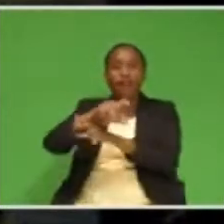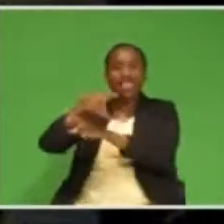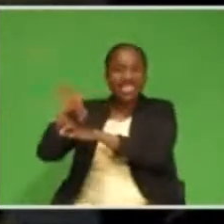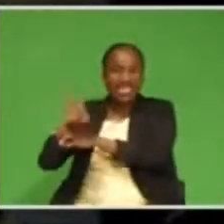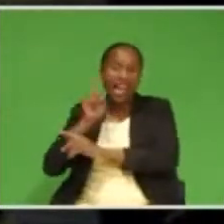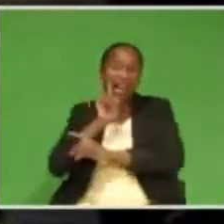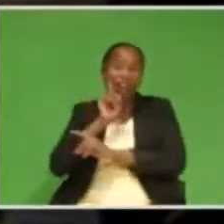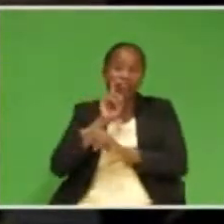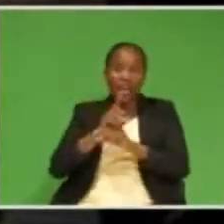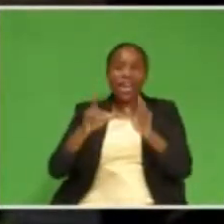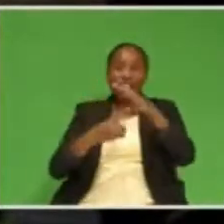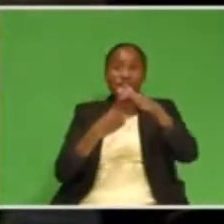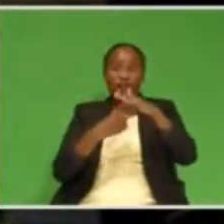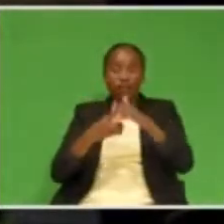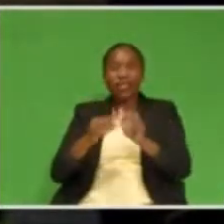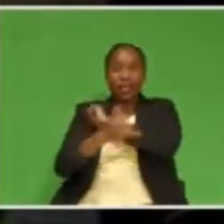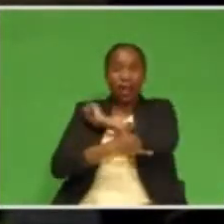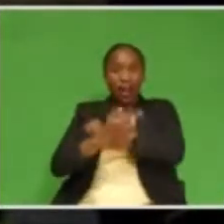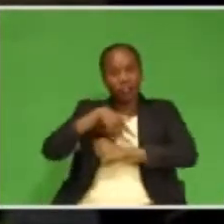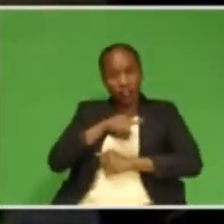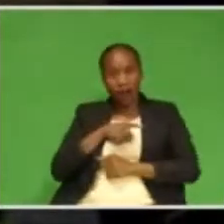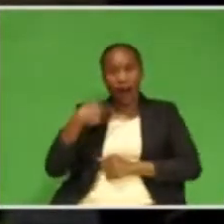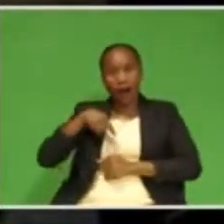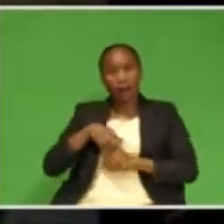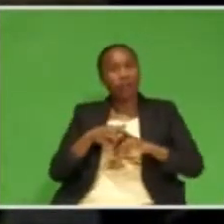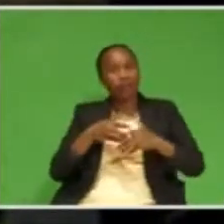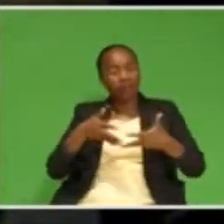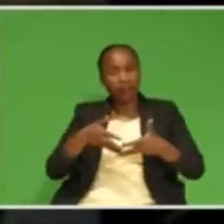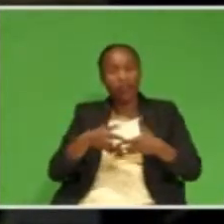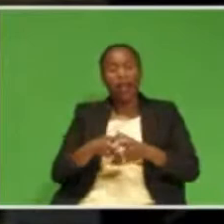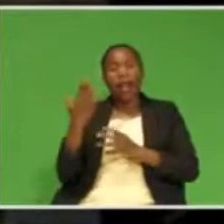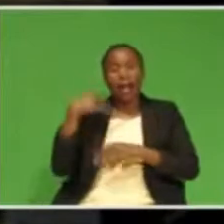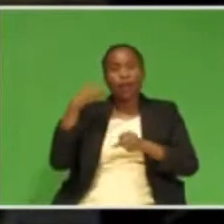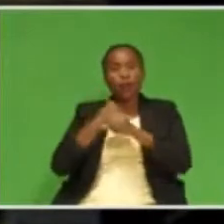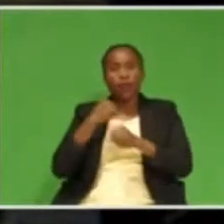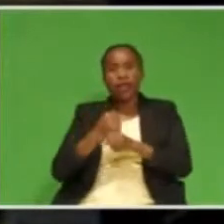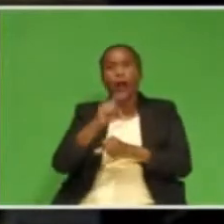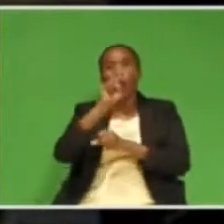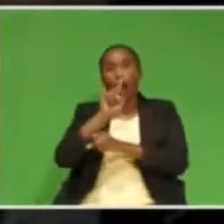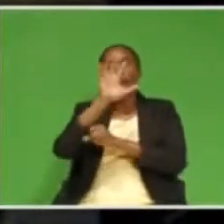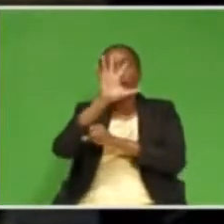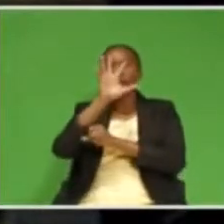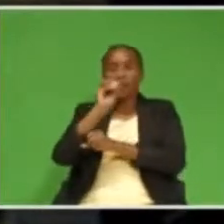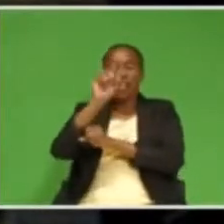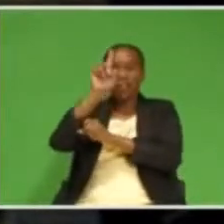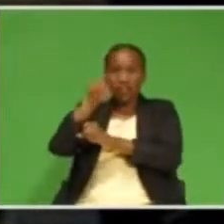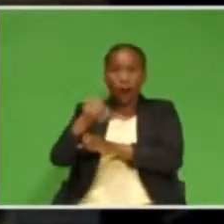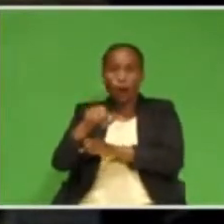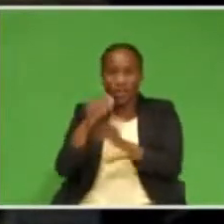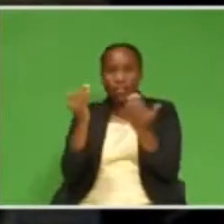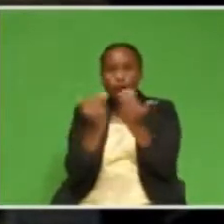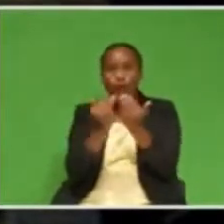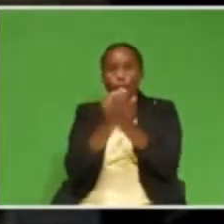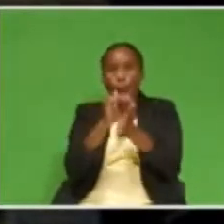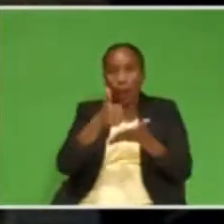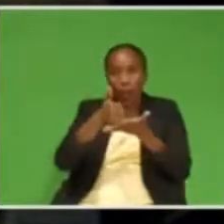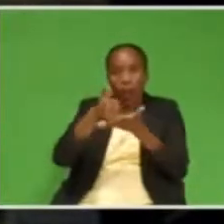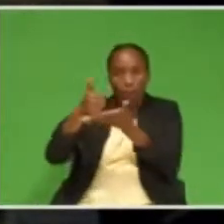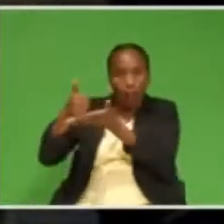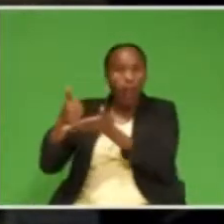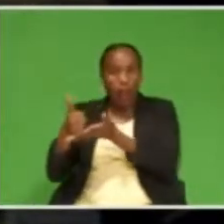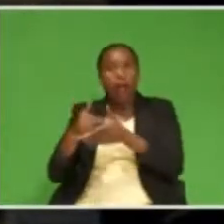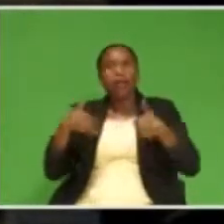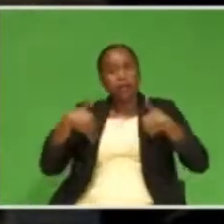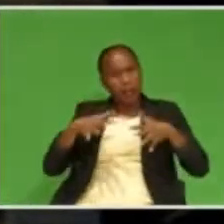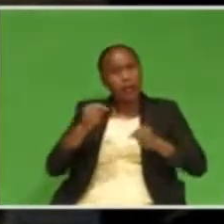country. Last week, a new cohort of 150,000 school assistants